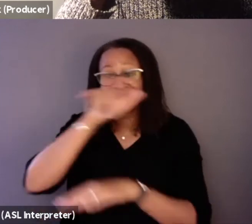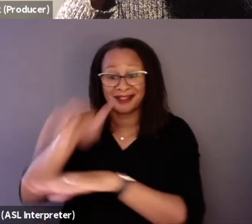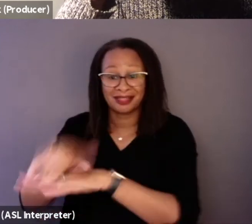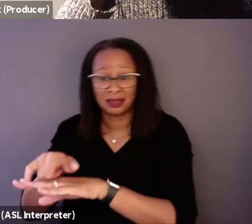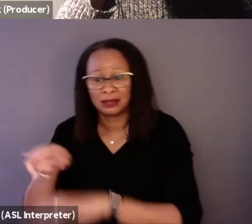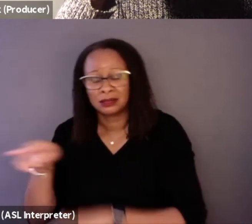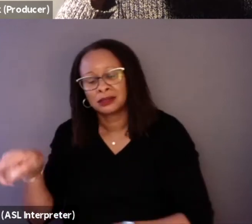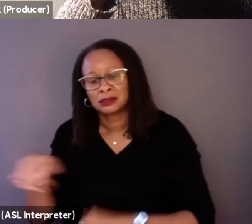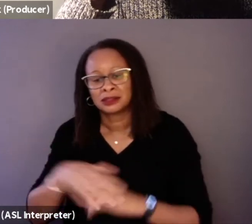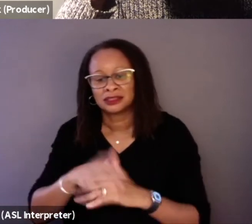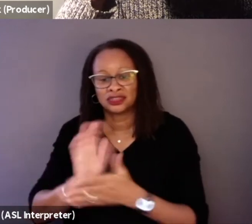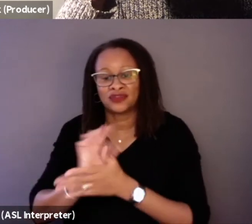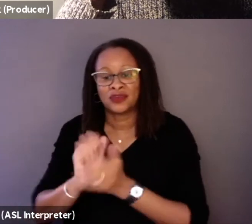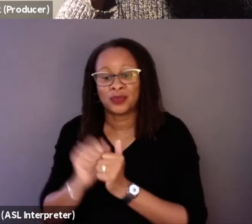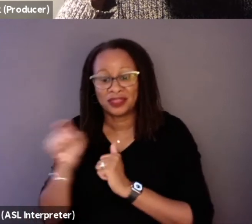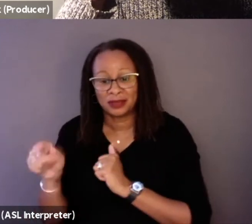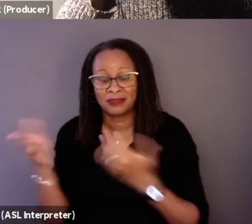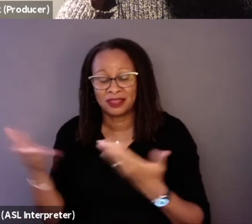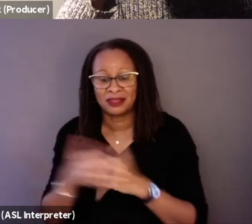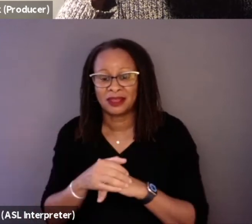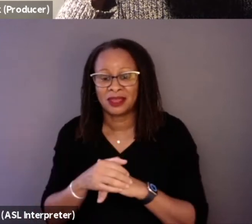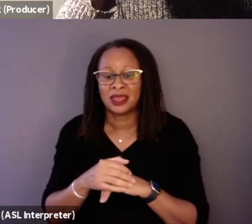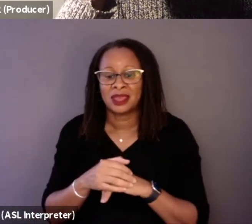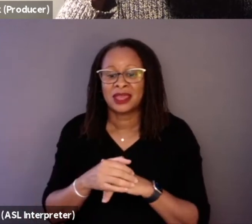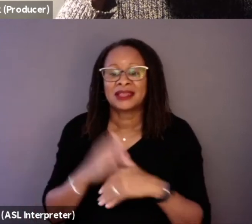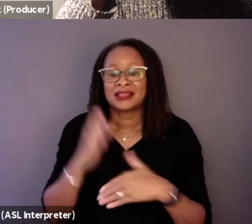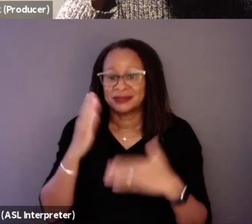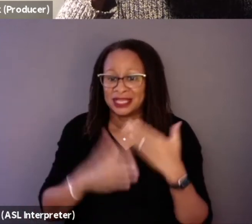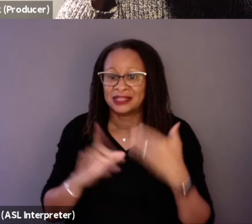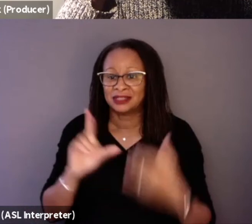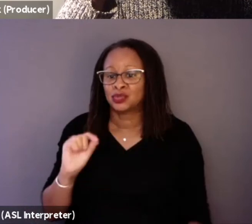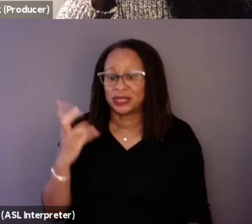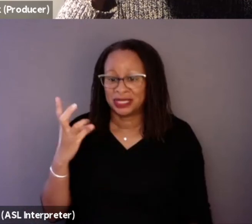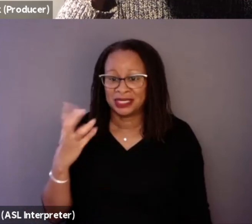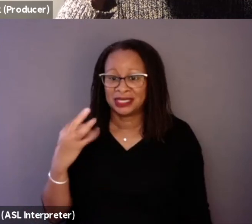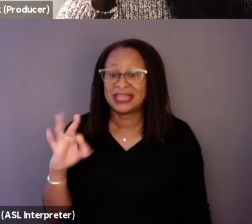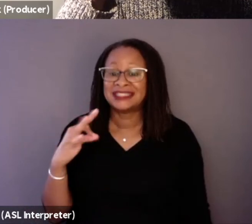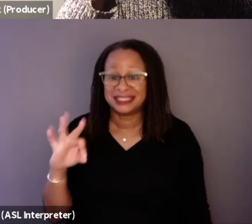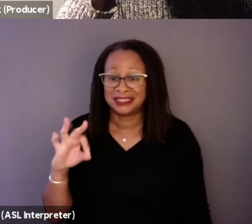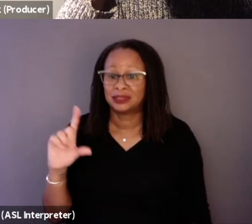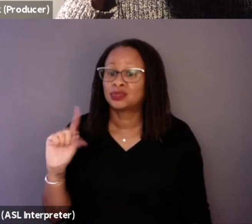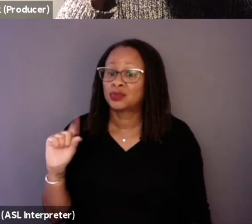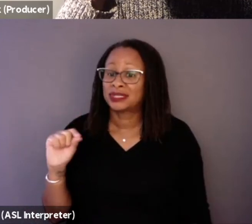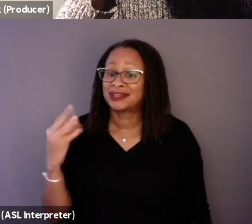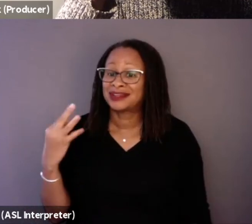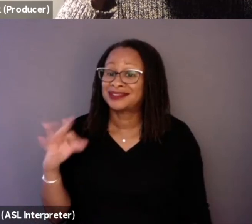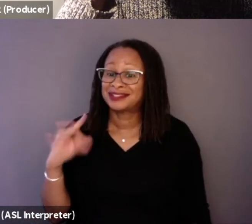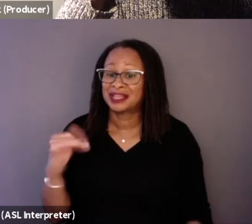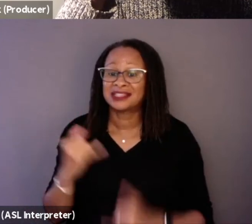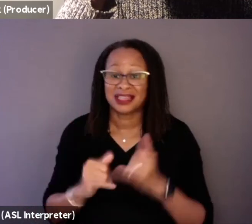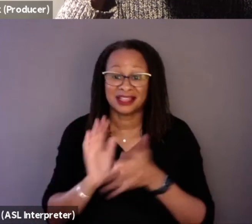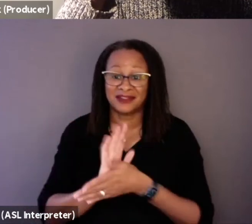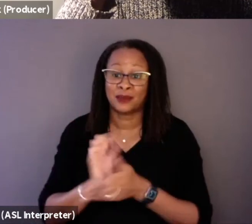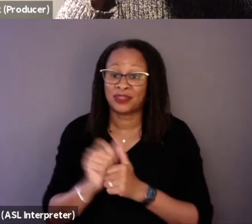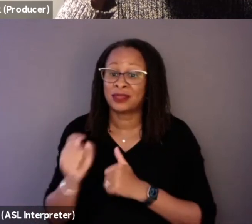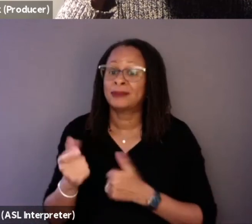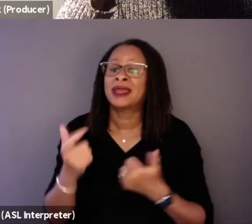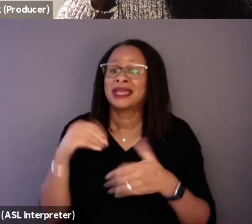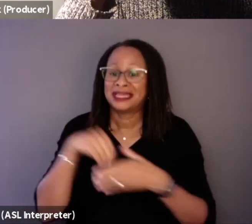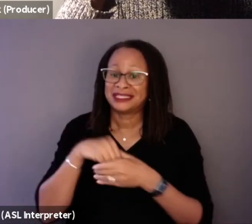to film with him. So that was in the end of 2019 that we were doing the last filming with him at that point.